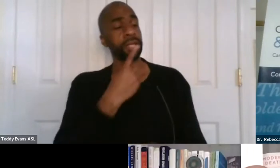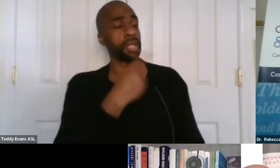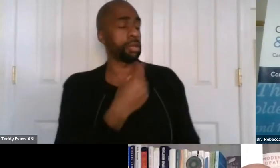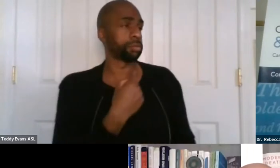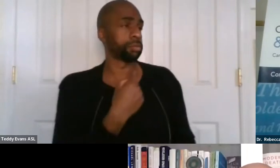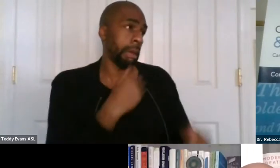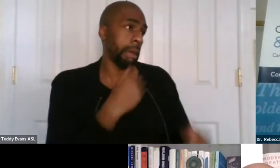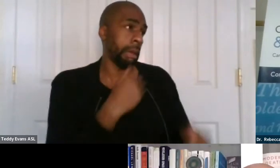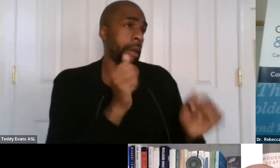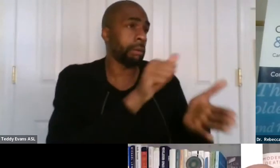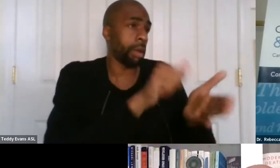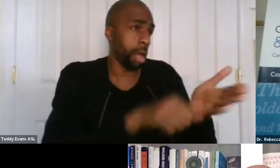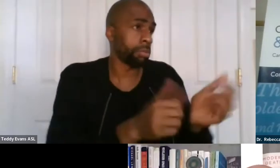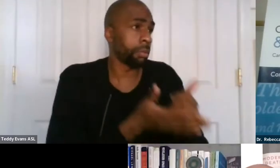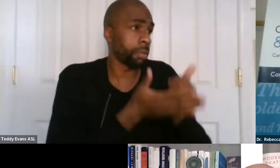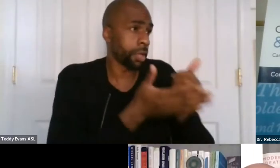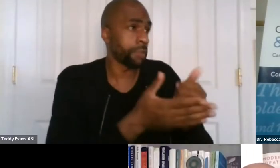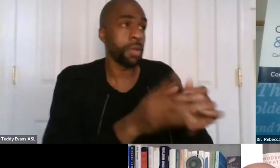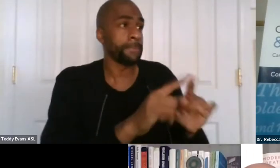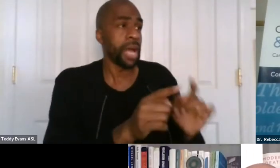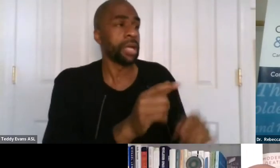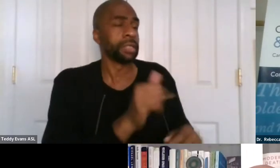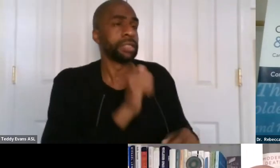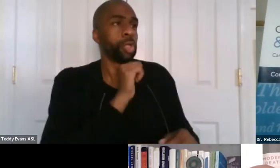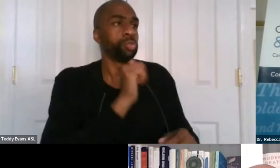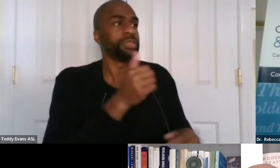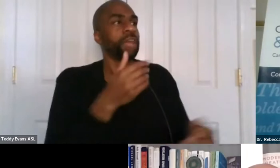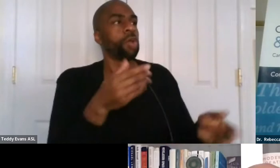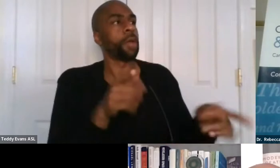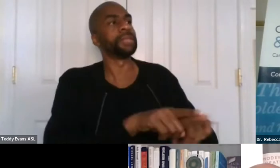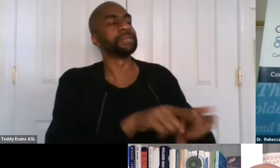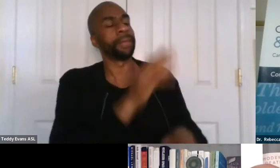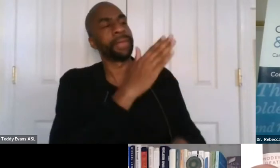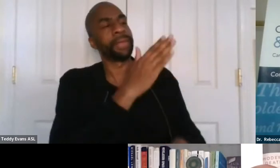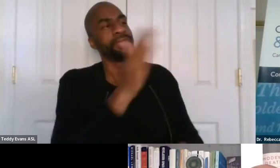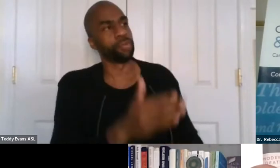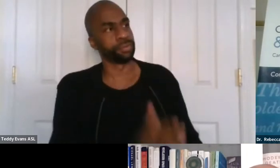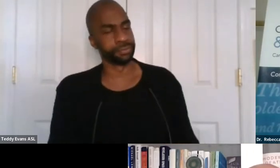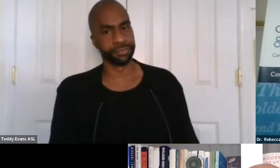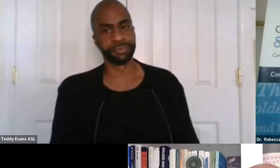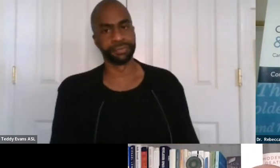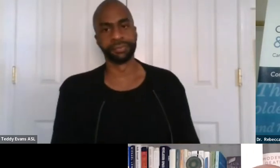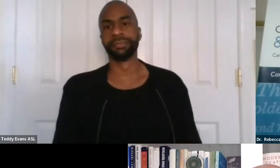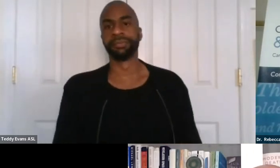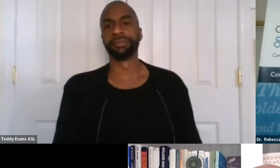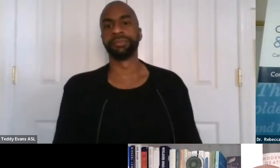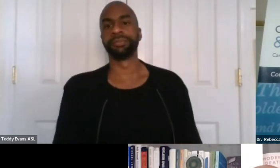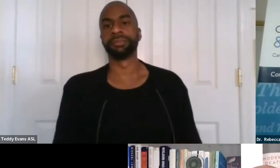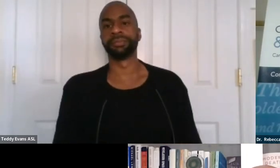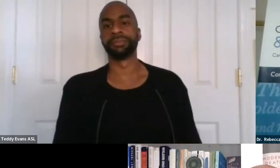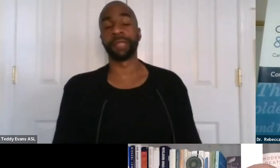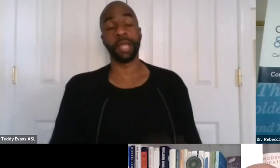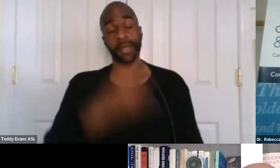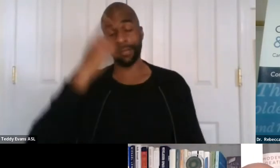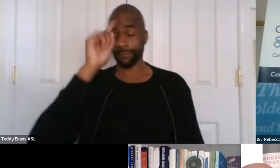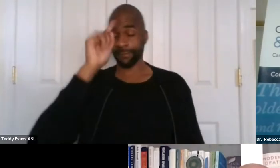going to be the same." And I think that that is true. I do think that whenever you that for me personally, I